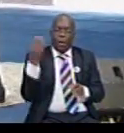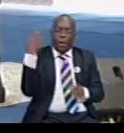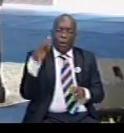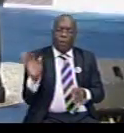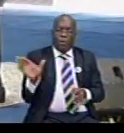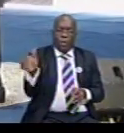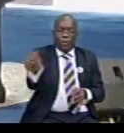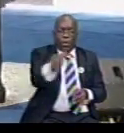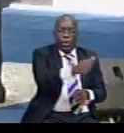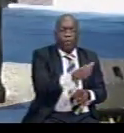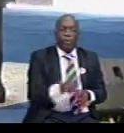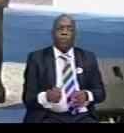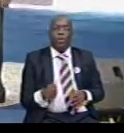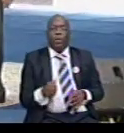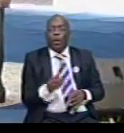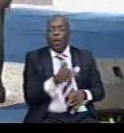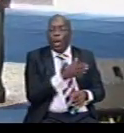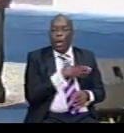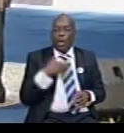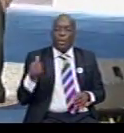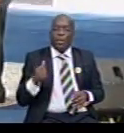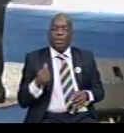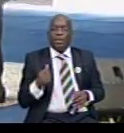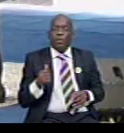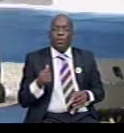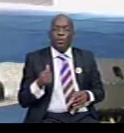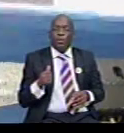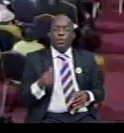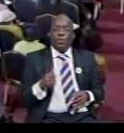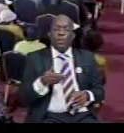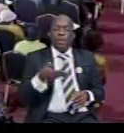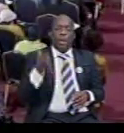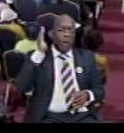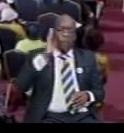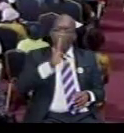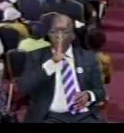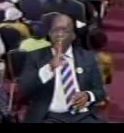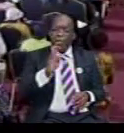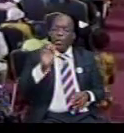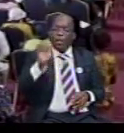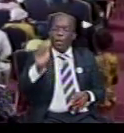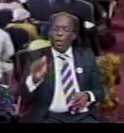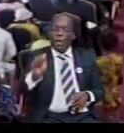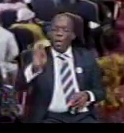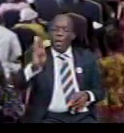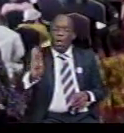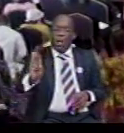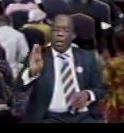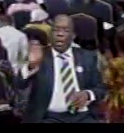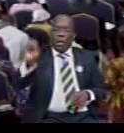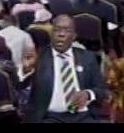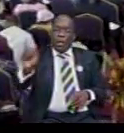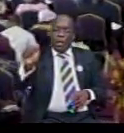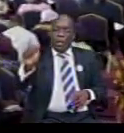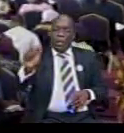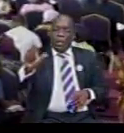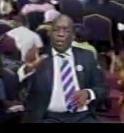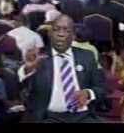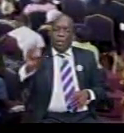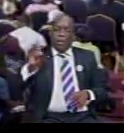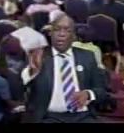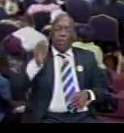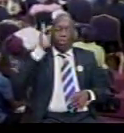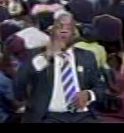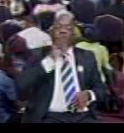of themselves, and there will be Absalom will not be looking for the joy of David.